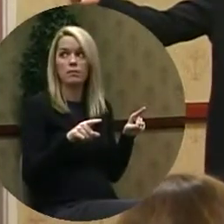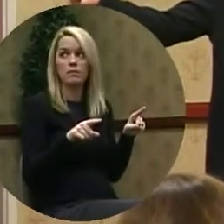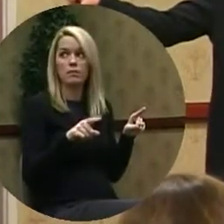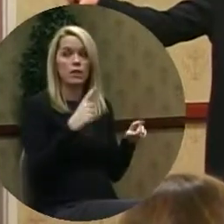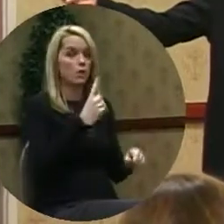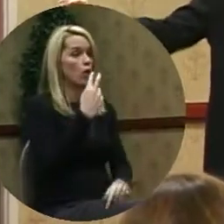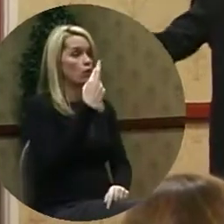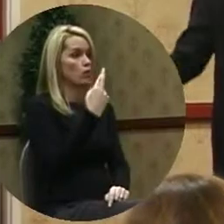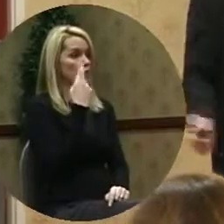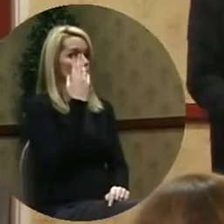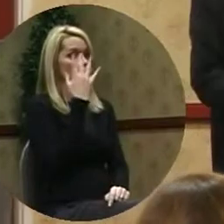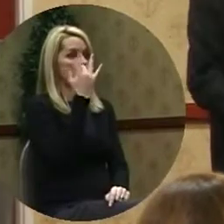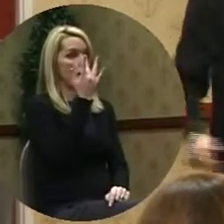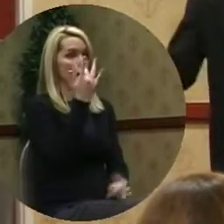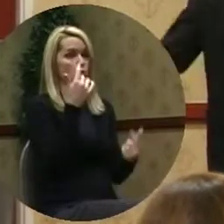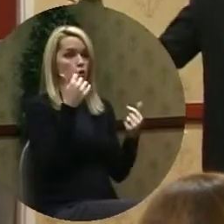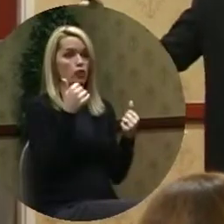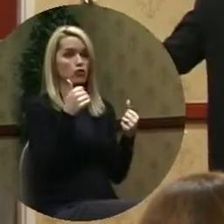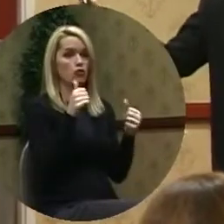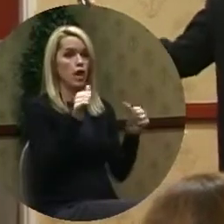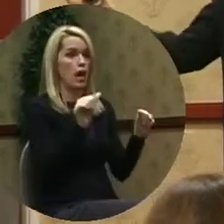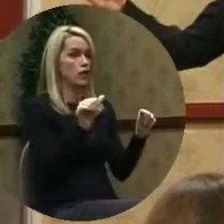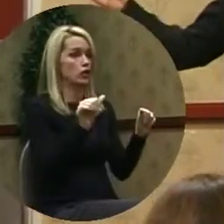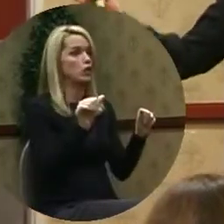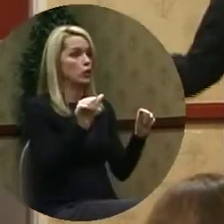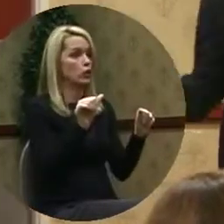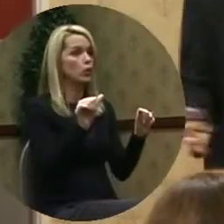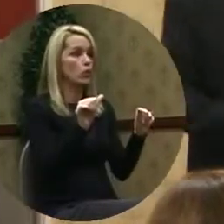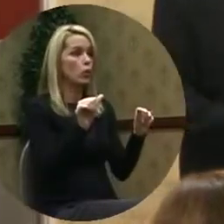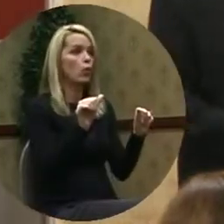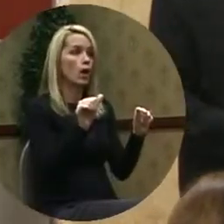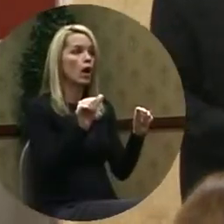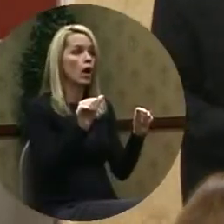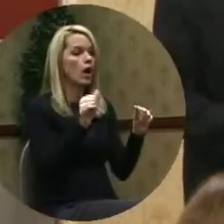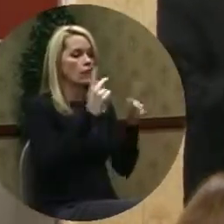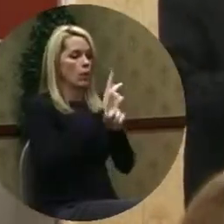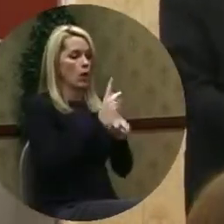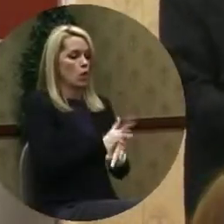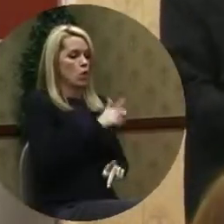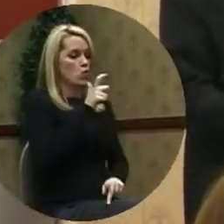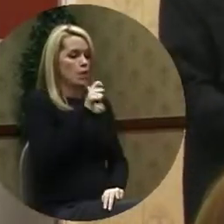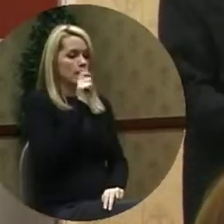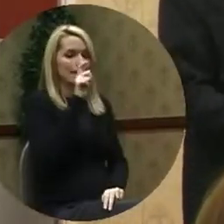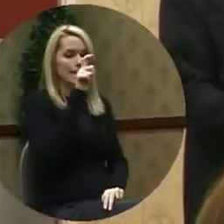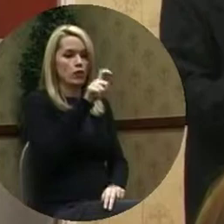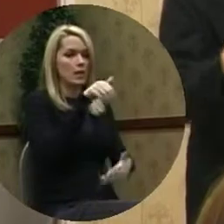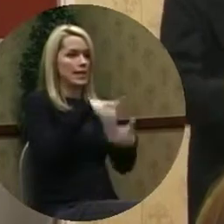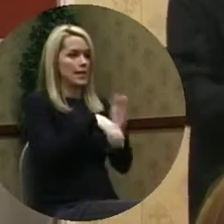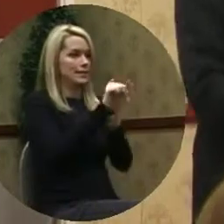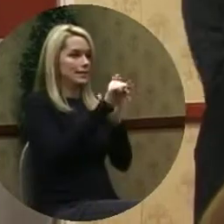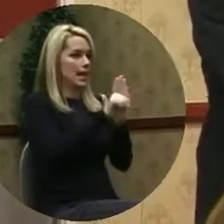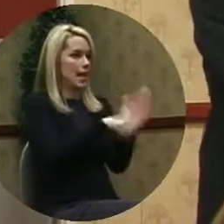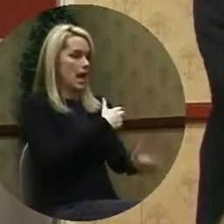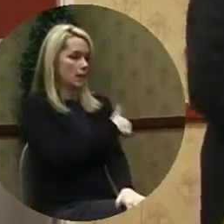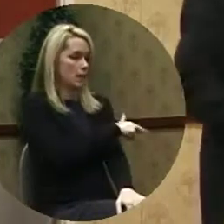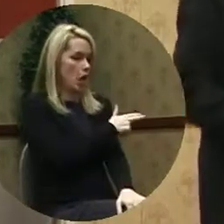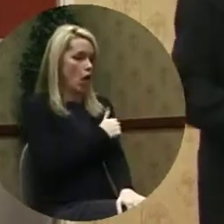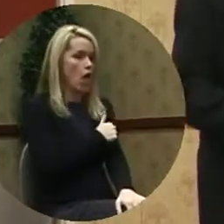why we try to depopulate the state hospital with the folks who don't need to be there and the small facilities, smaller homes